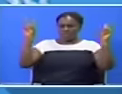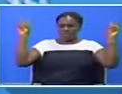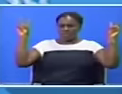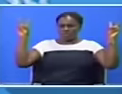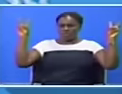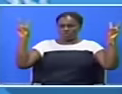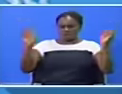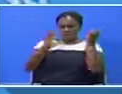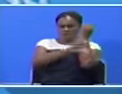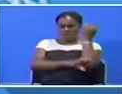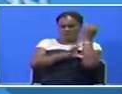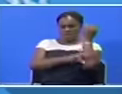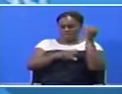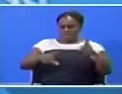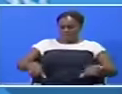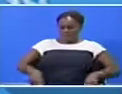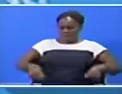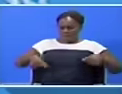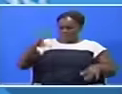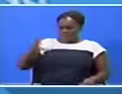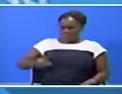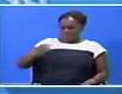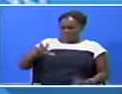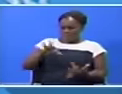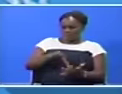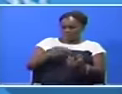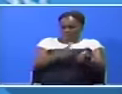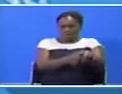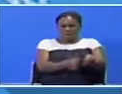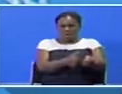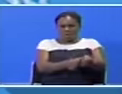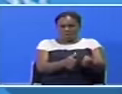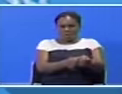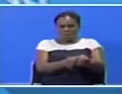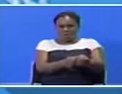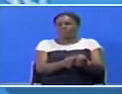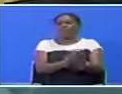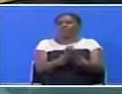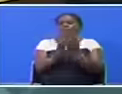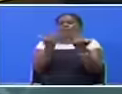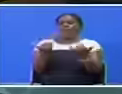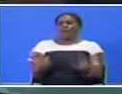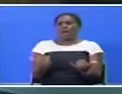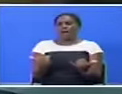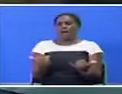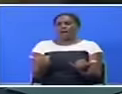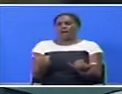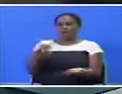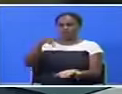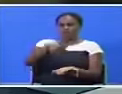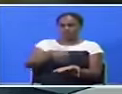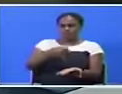the country right now, the high cost of living, particularly the cost of maize flour, came up in that one. So let's bring in our Alphonse Shundu, who's